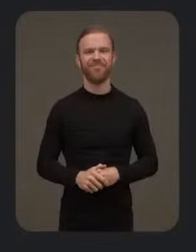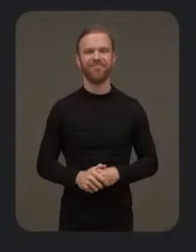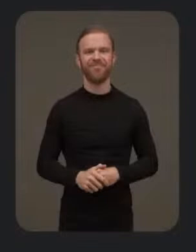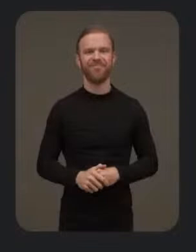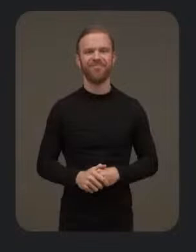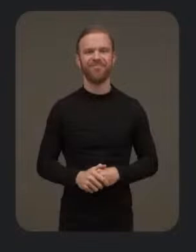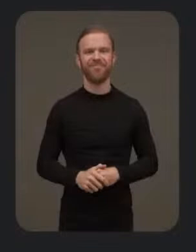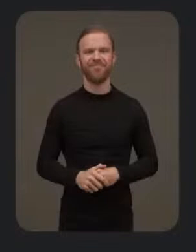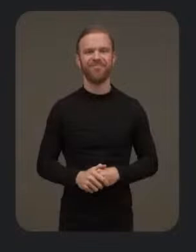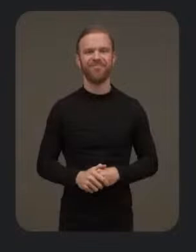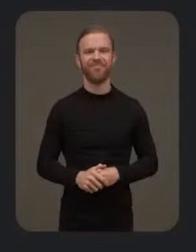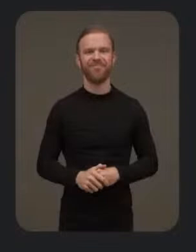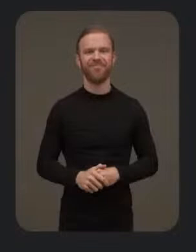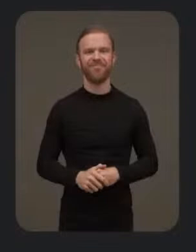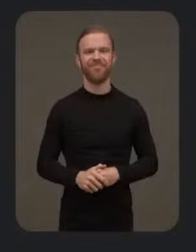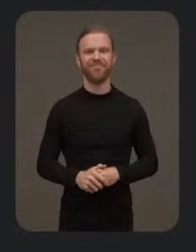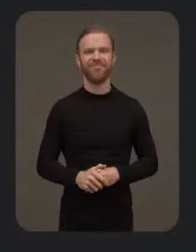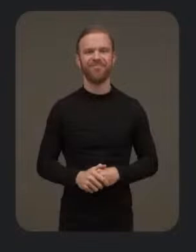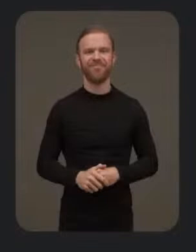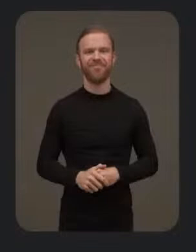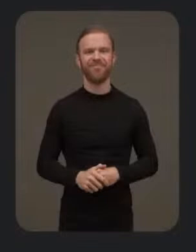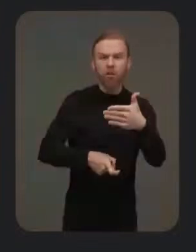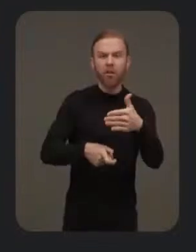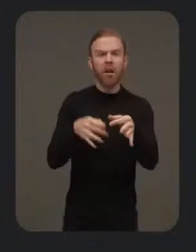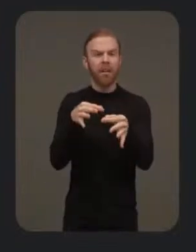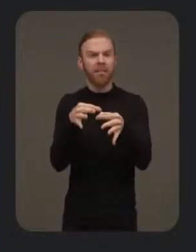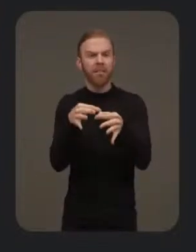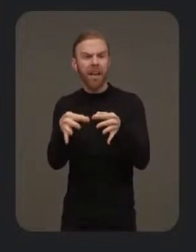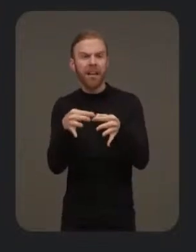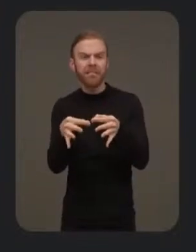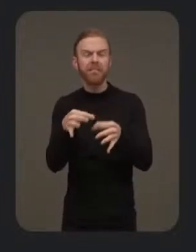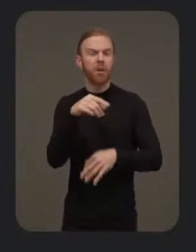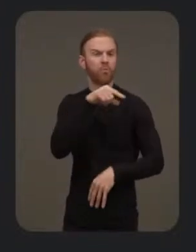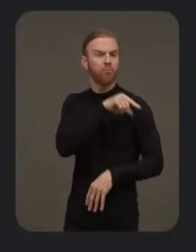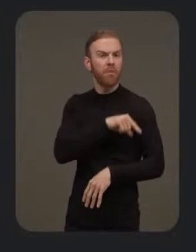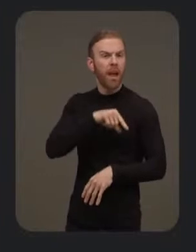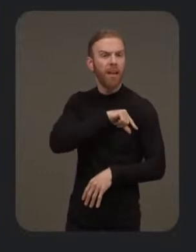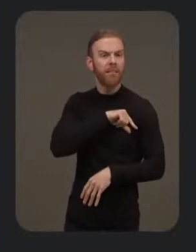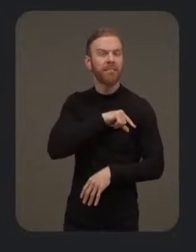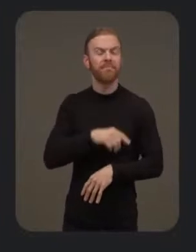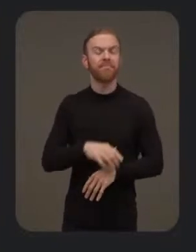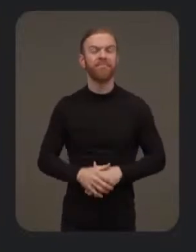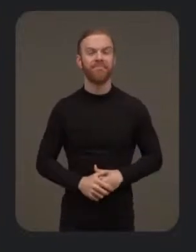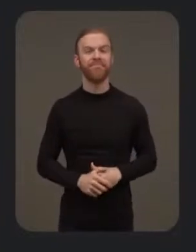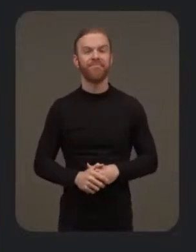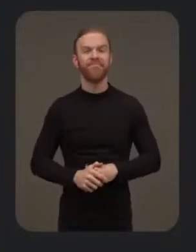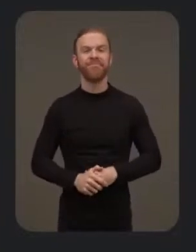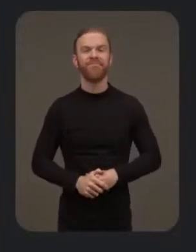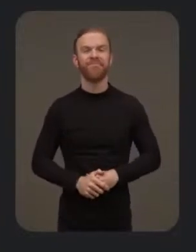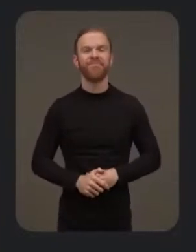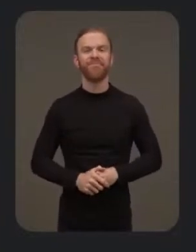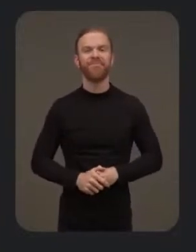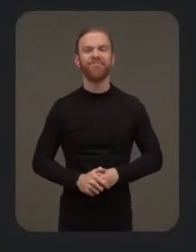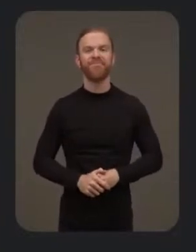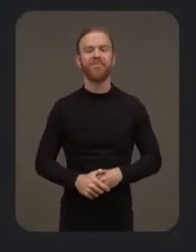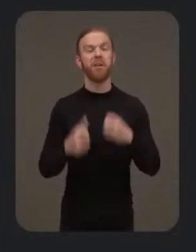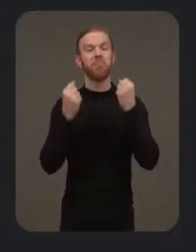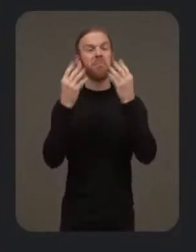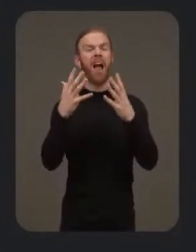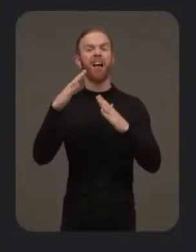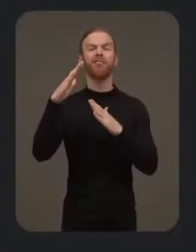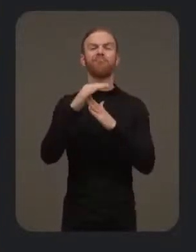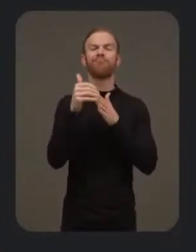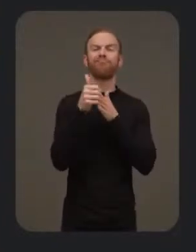across measures that have been optimized for cost, latency, and quality. Many